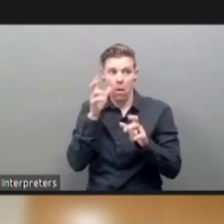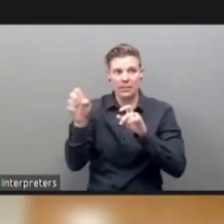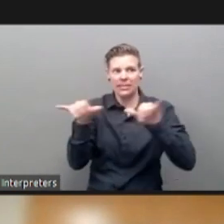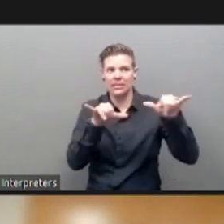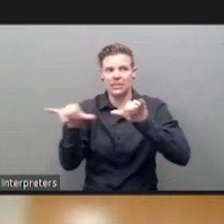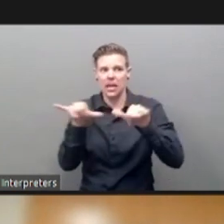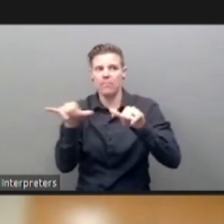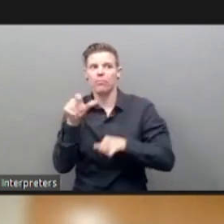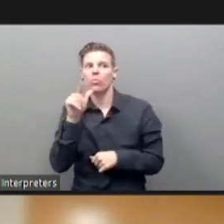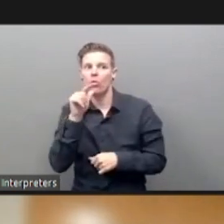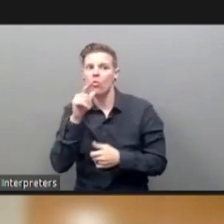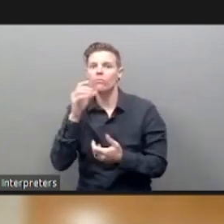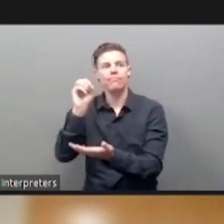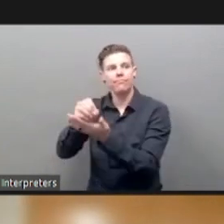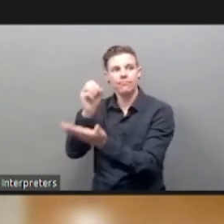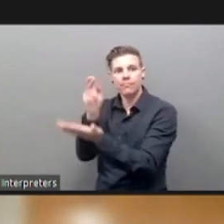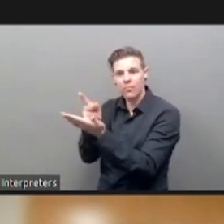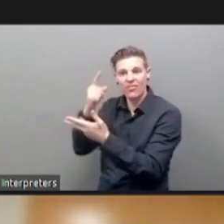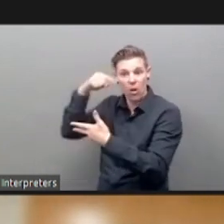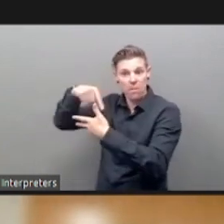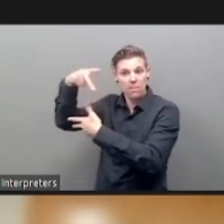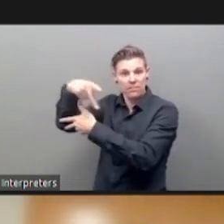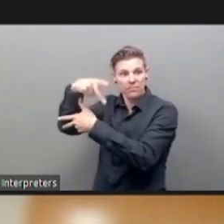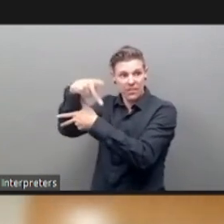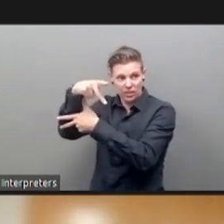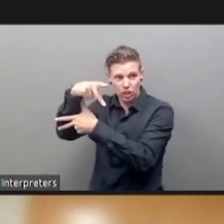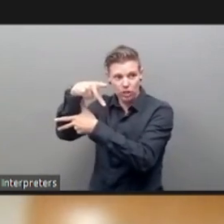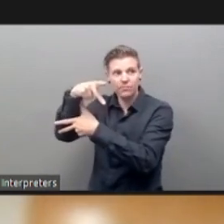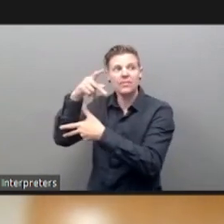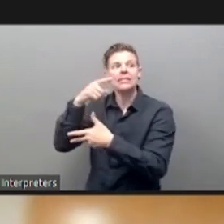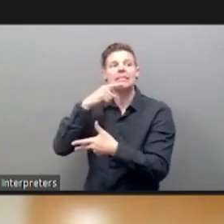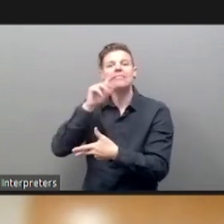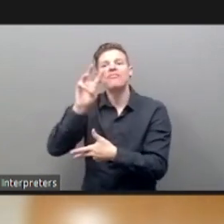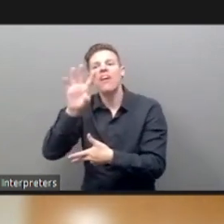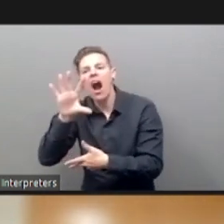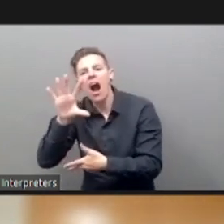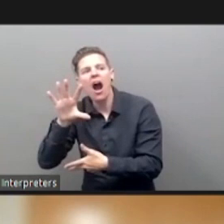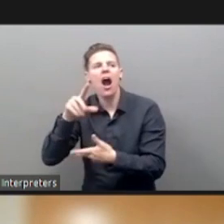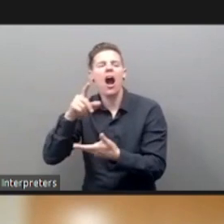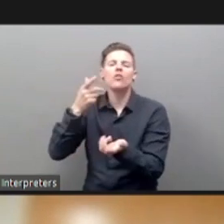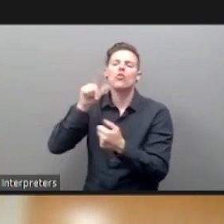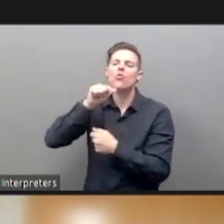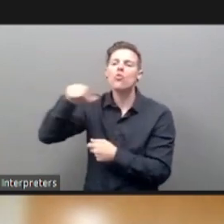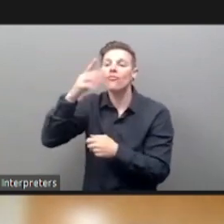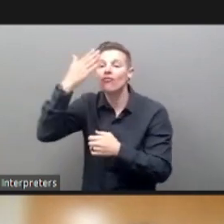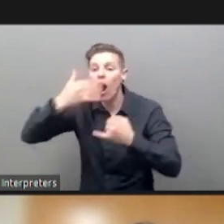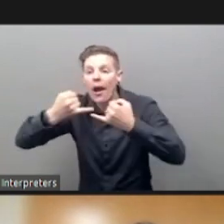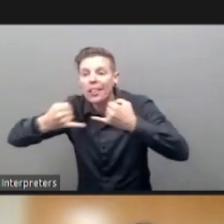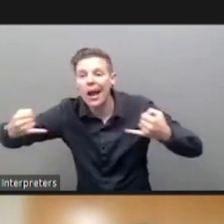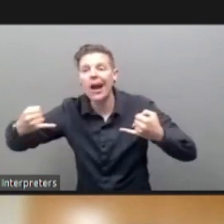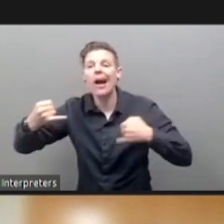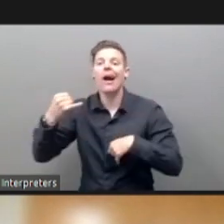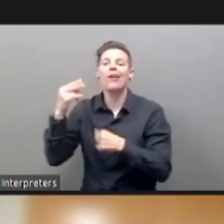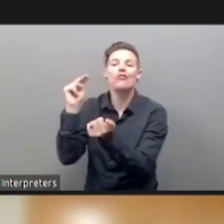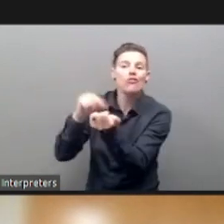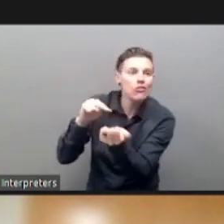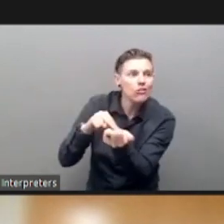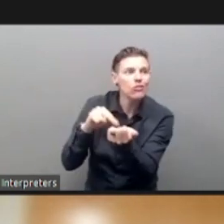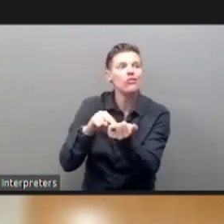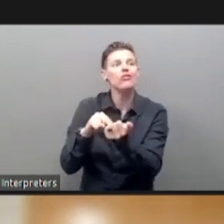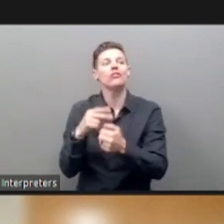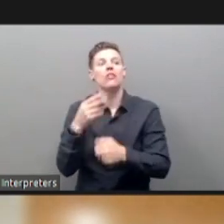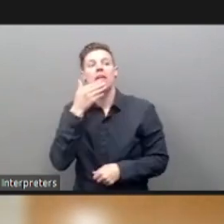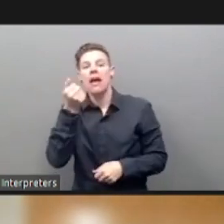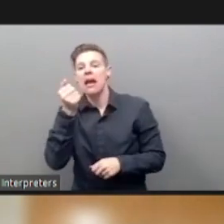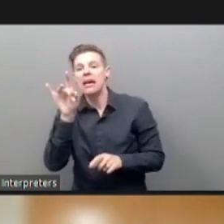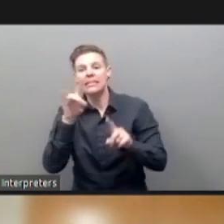over, those who are in long-term care facilities, so all our nursing homes, 18 to 64-year-olds with high risk of severe